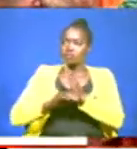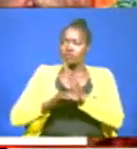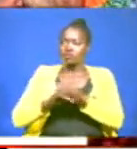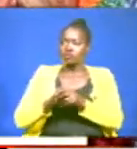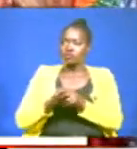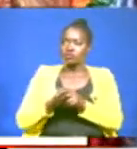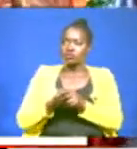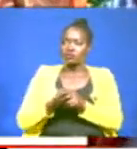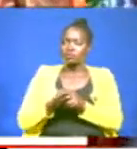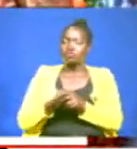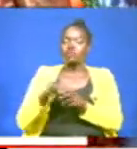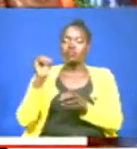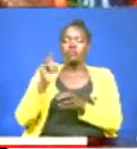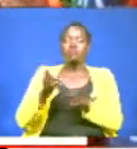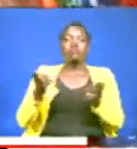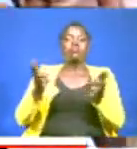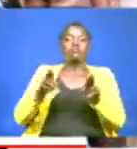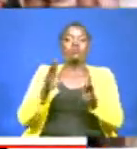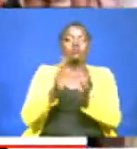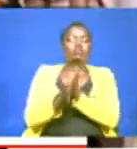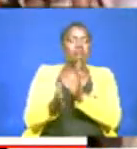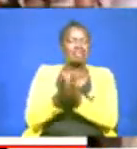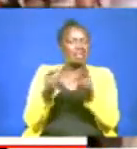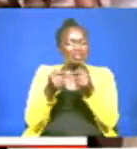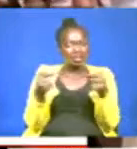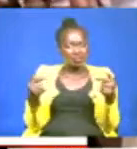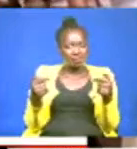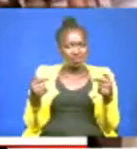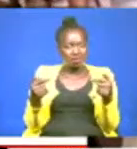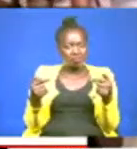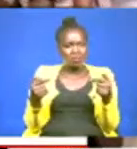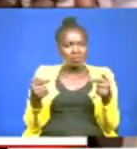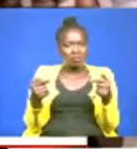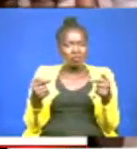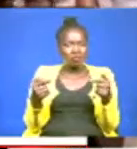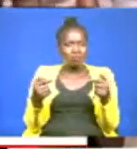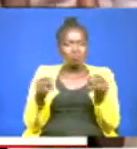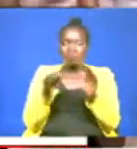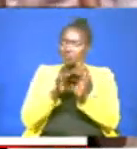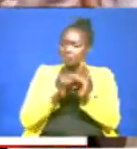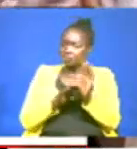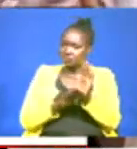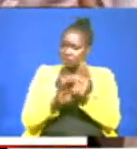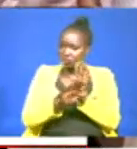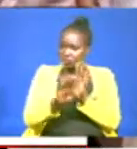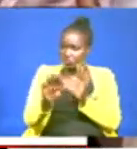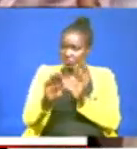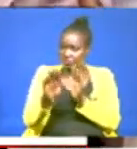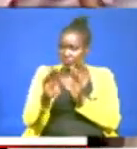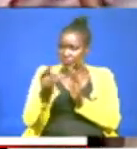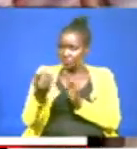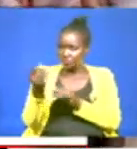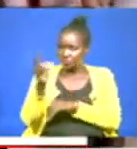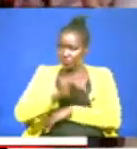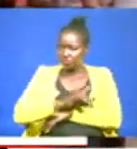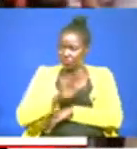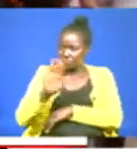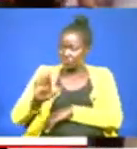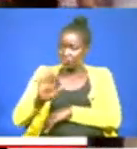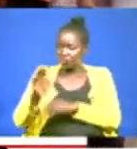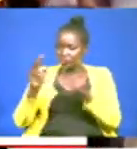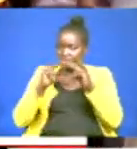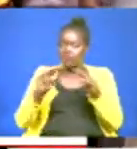inafaa kufanyika bila uhasama mingi. Mufanye program yenu kwa hizi siku chache imebaki kwa njia